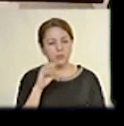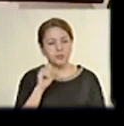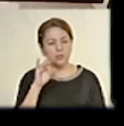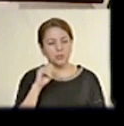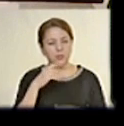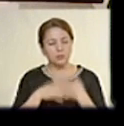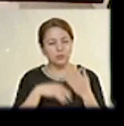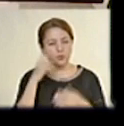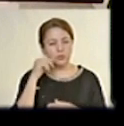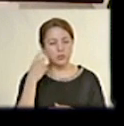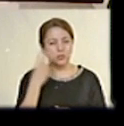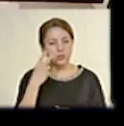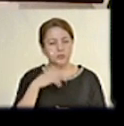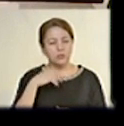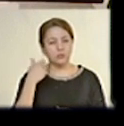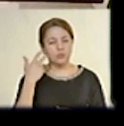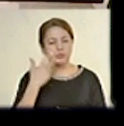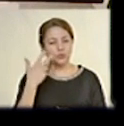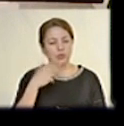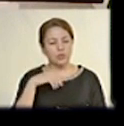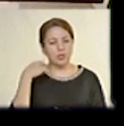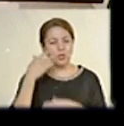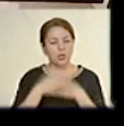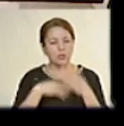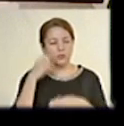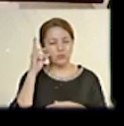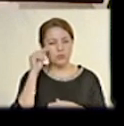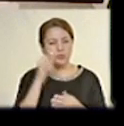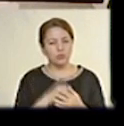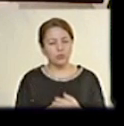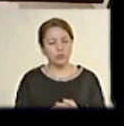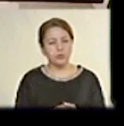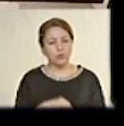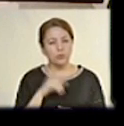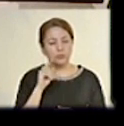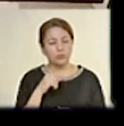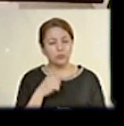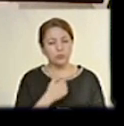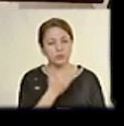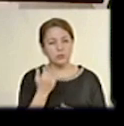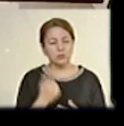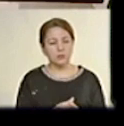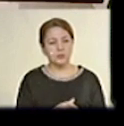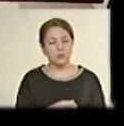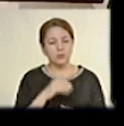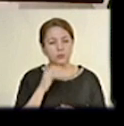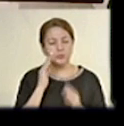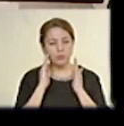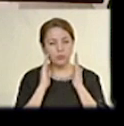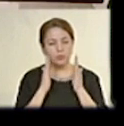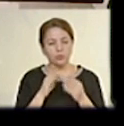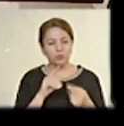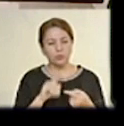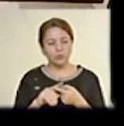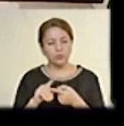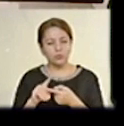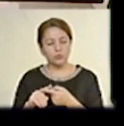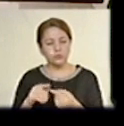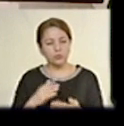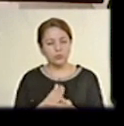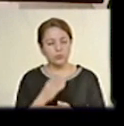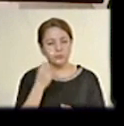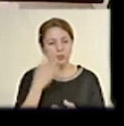son, ikkinchi va uchinchi aralash son. Buni endi siz to'g'ridan to'g'ri qo'shish usulini